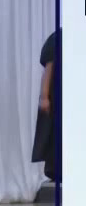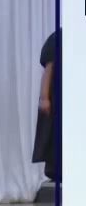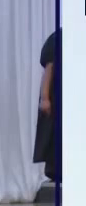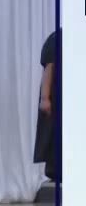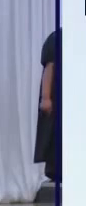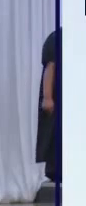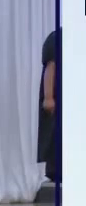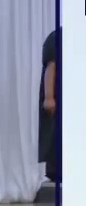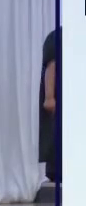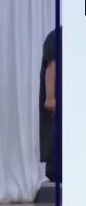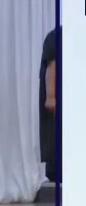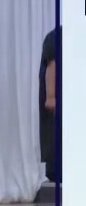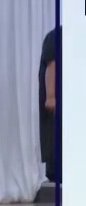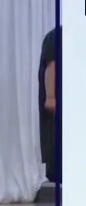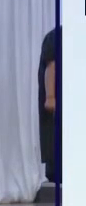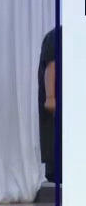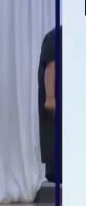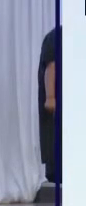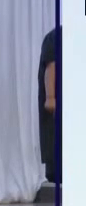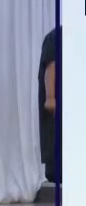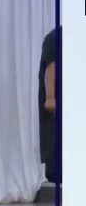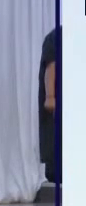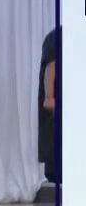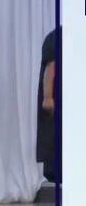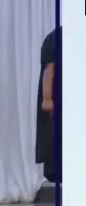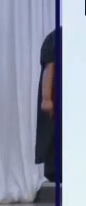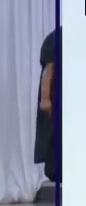Sipokazi class.